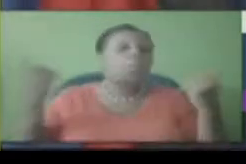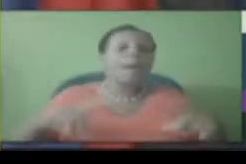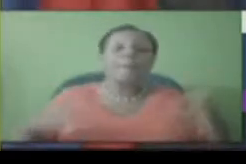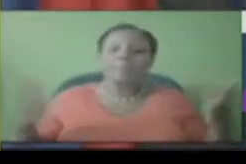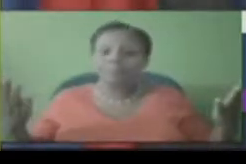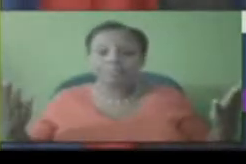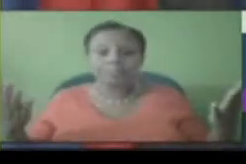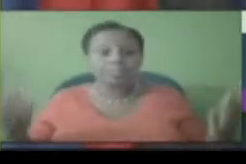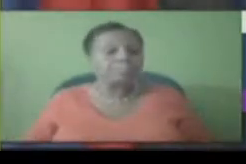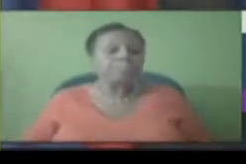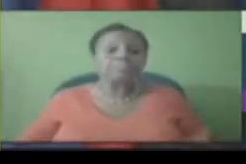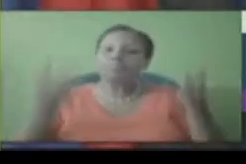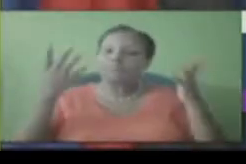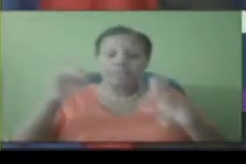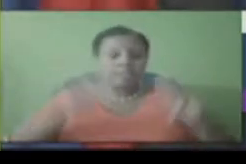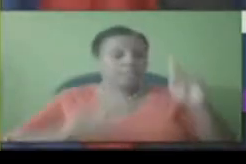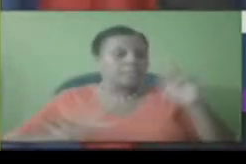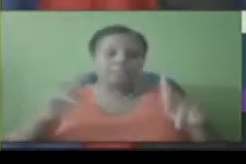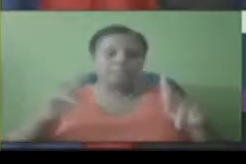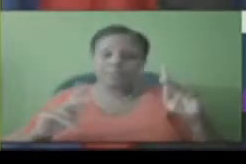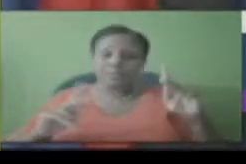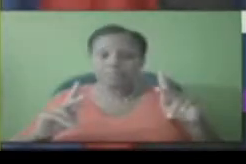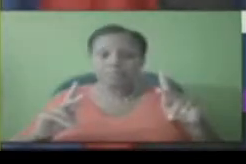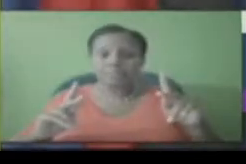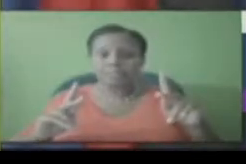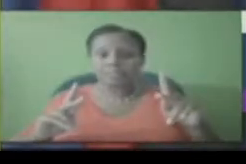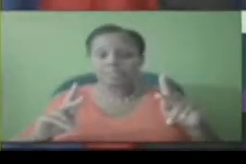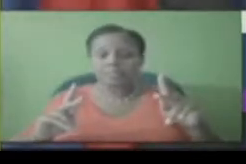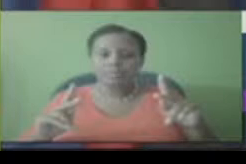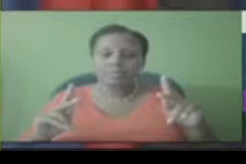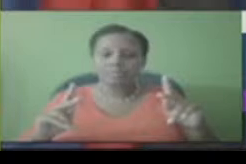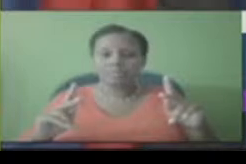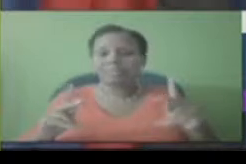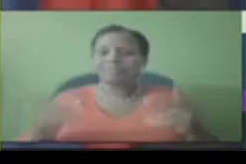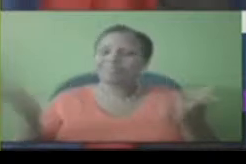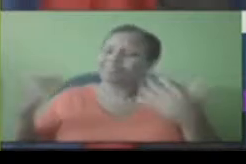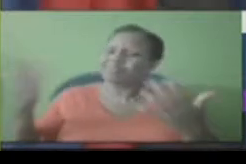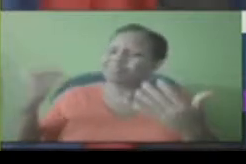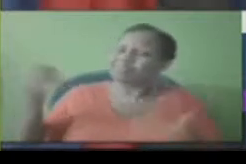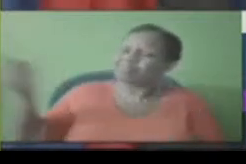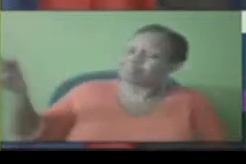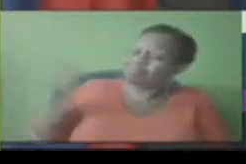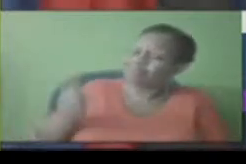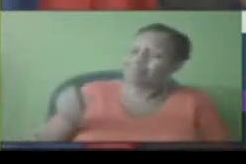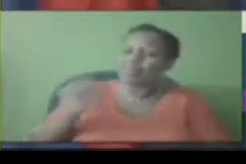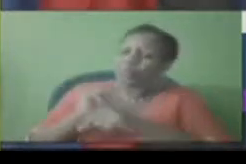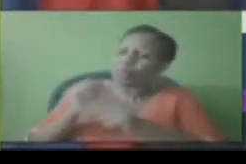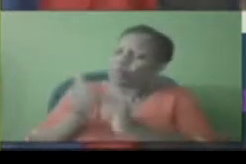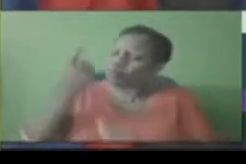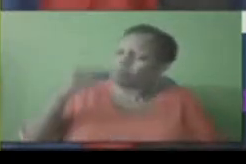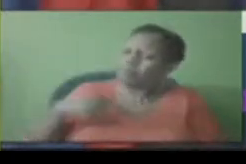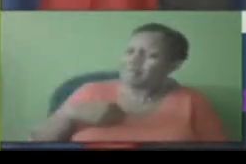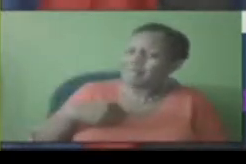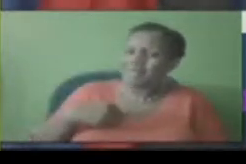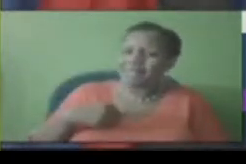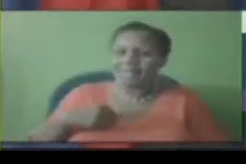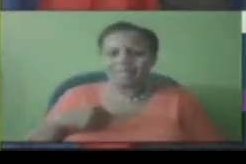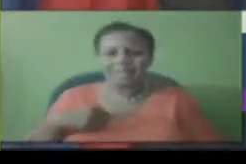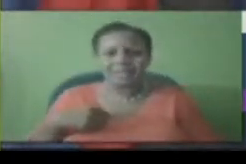have been hiring people and not reporting the existence of those workers to the National Insurance Board.